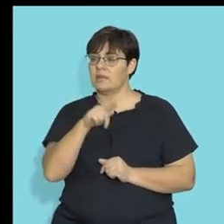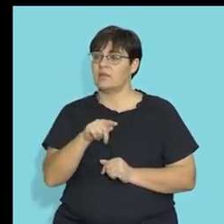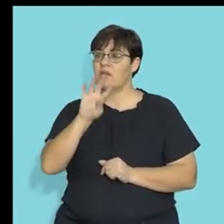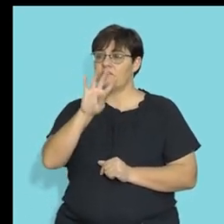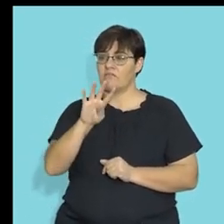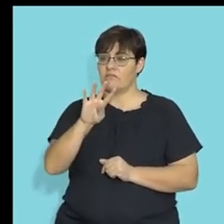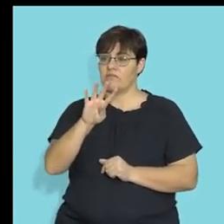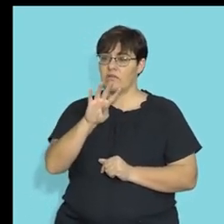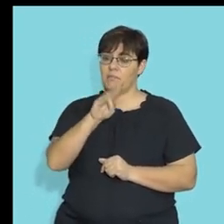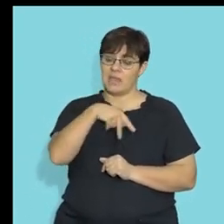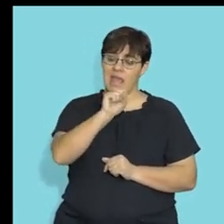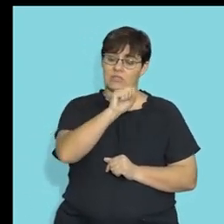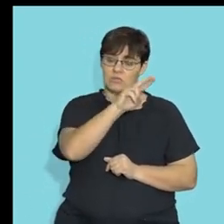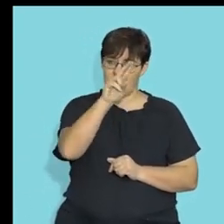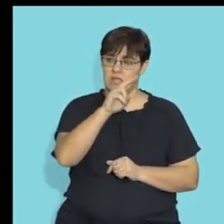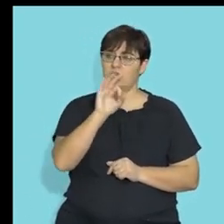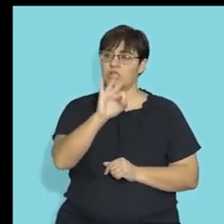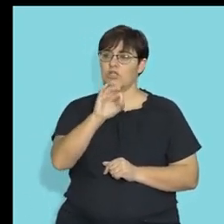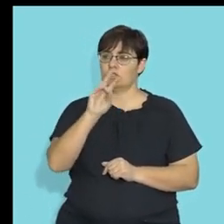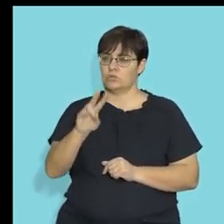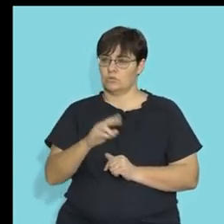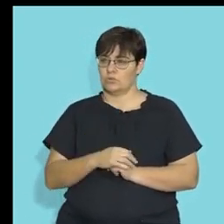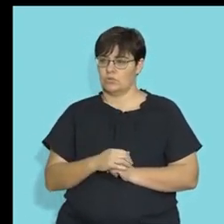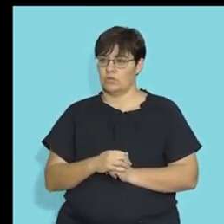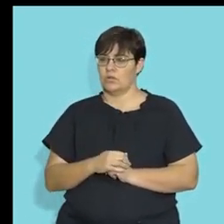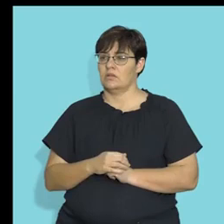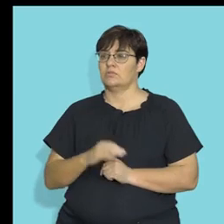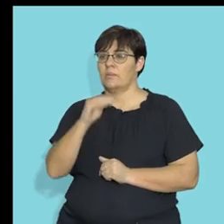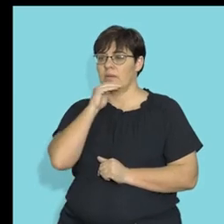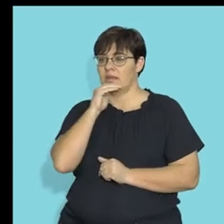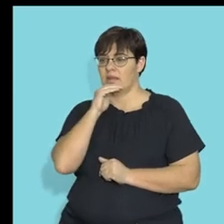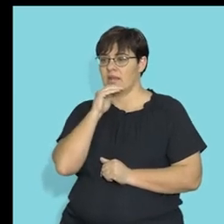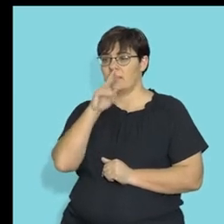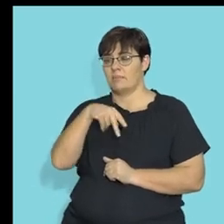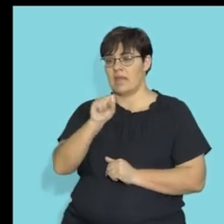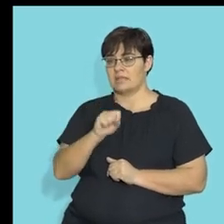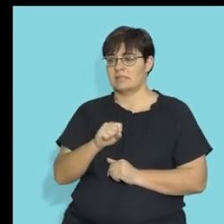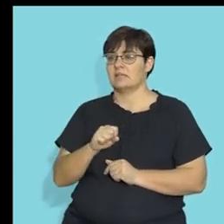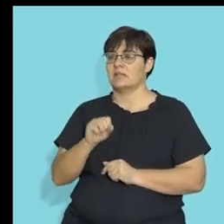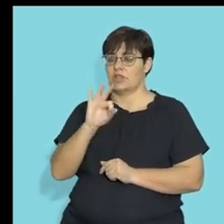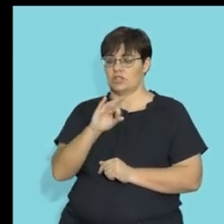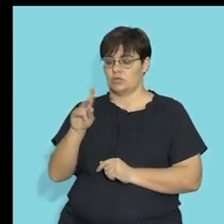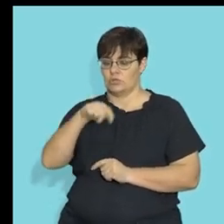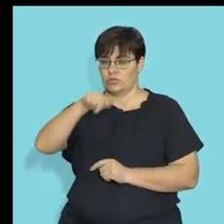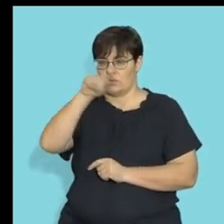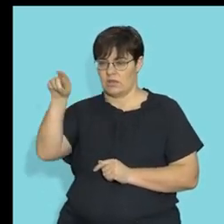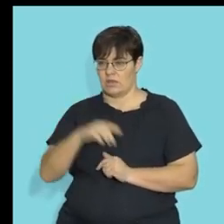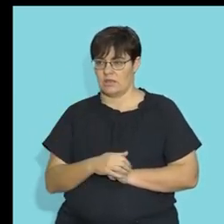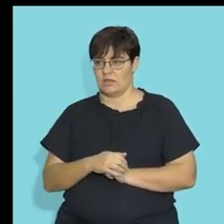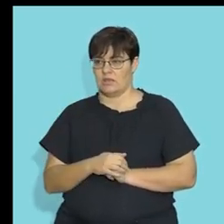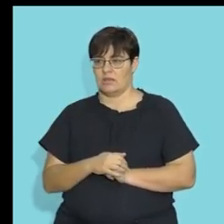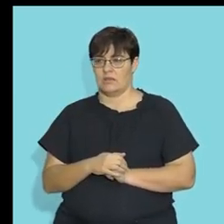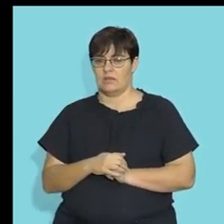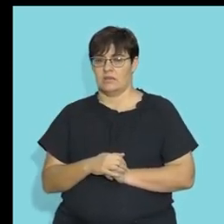which means that PS squared will be equal to 32, which means that PS is equal to the square root